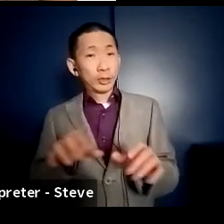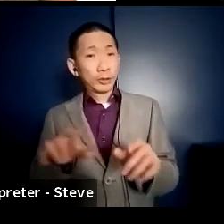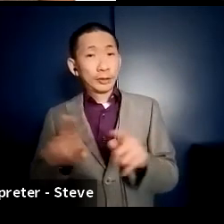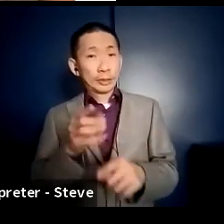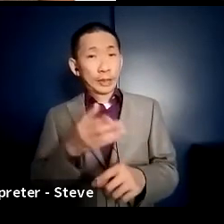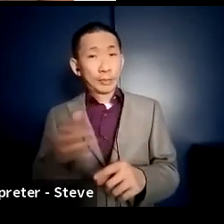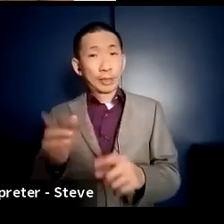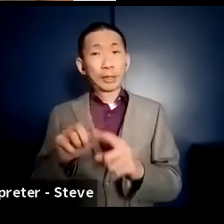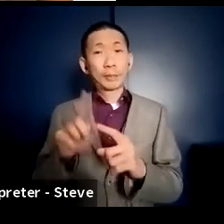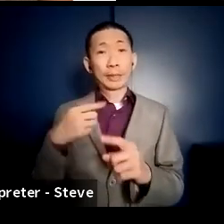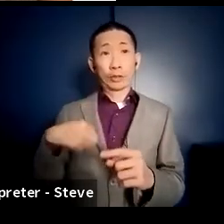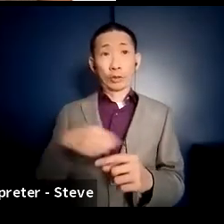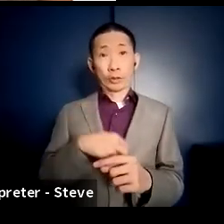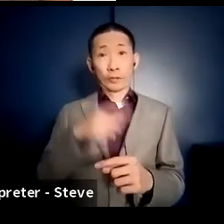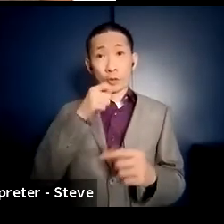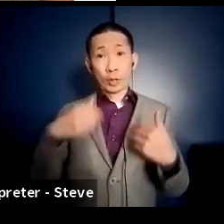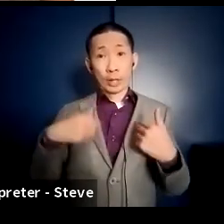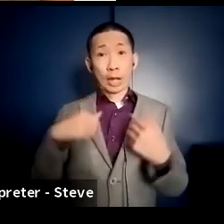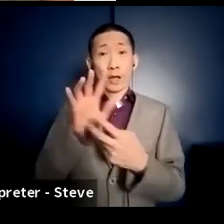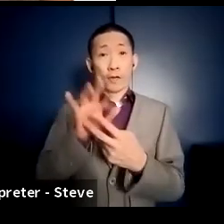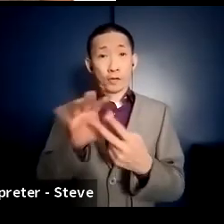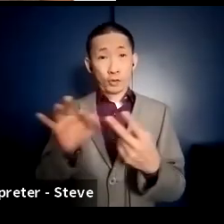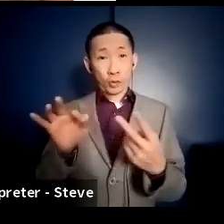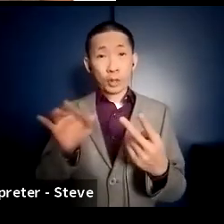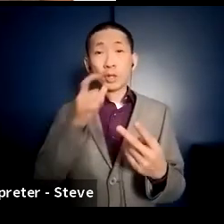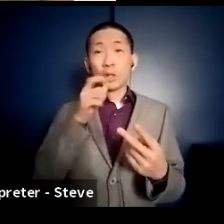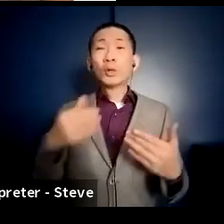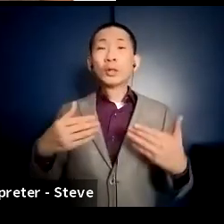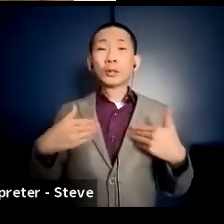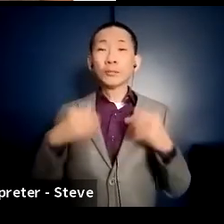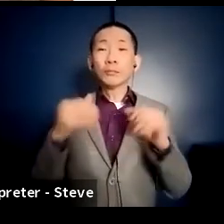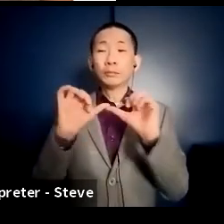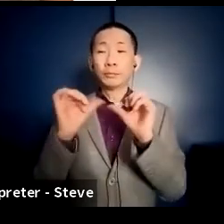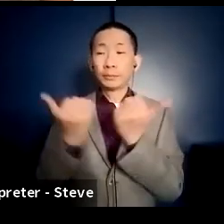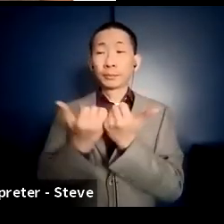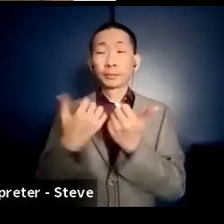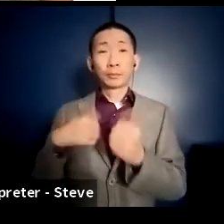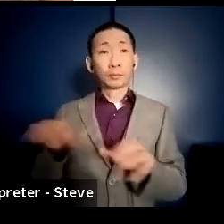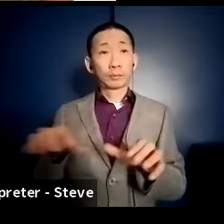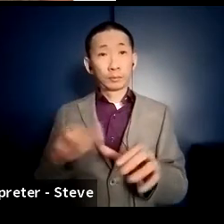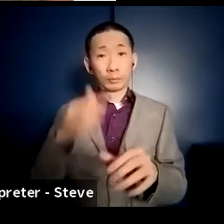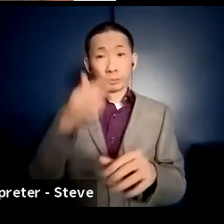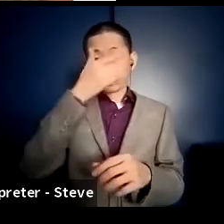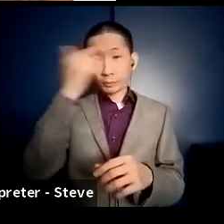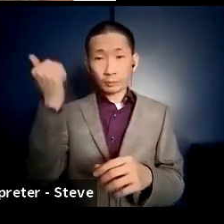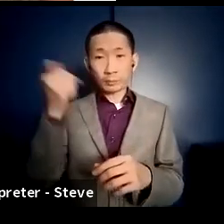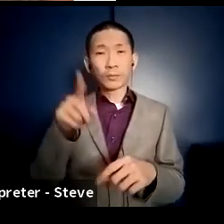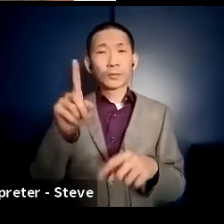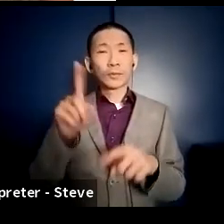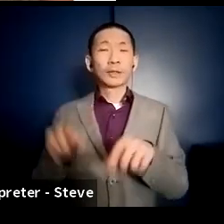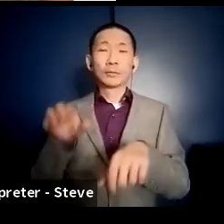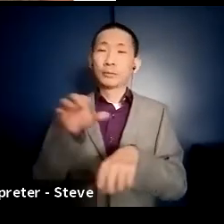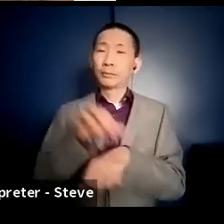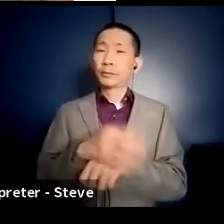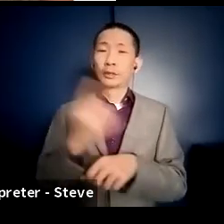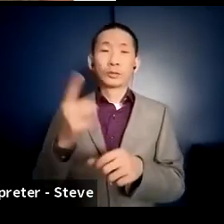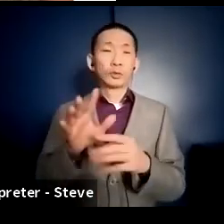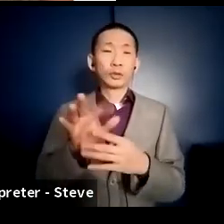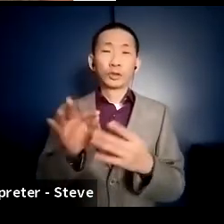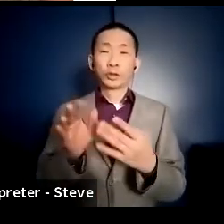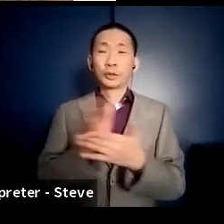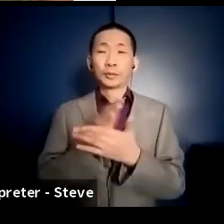thing. But those of us who have choice, who have the agency that we do, because you can't make someone choose between working